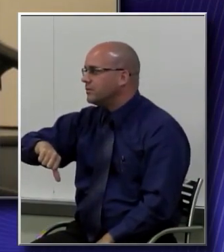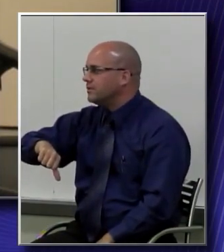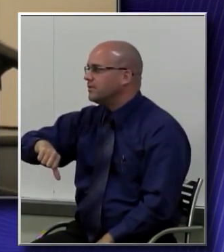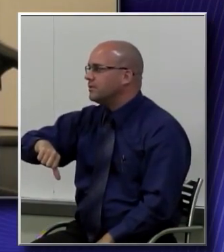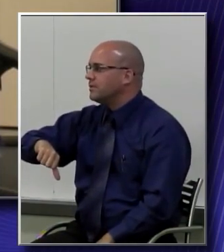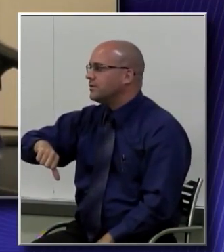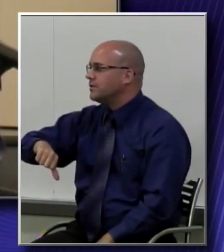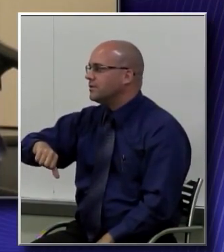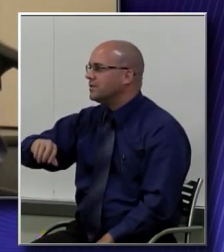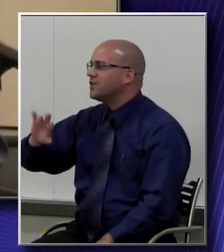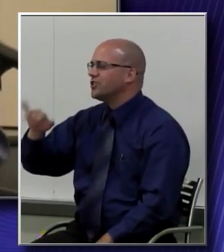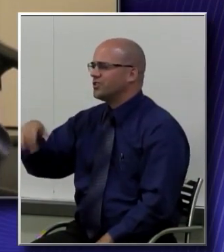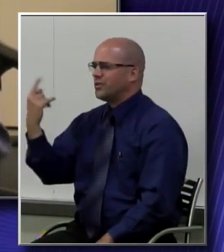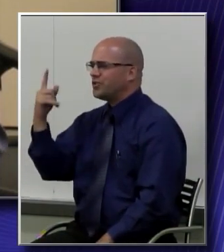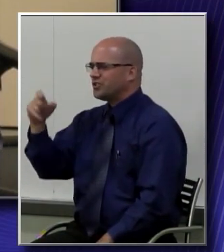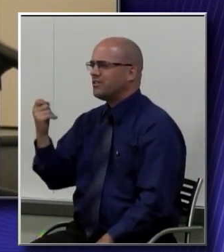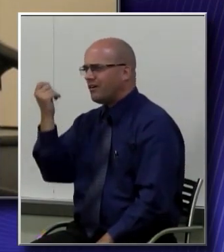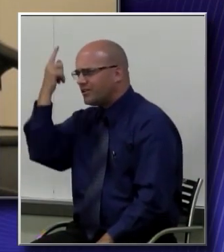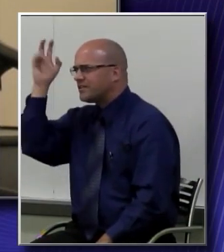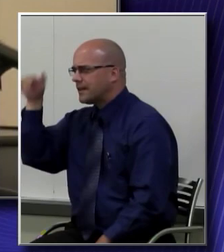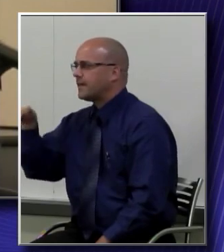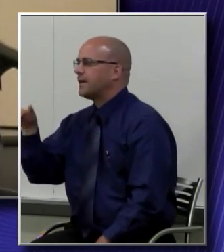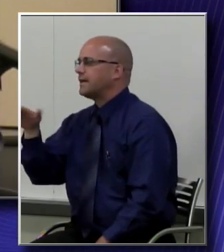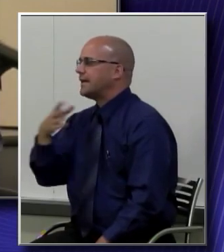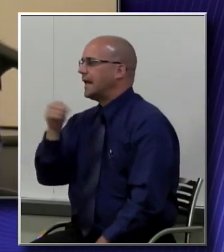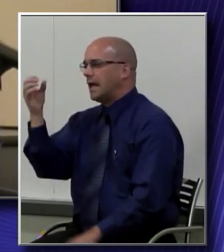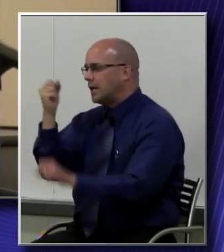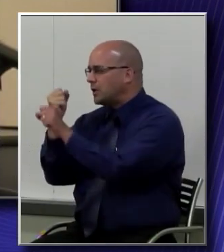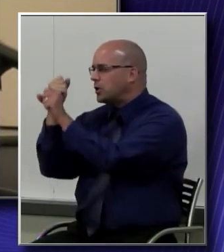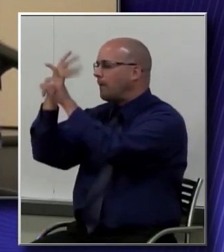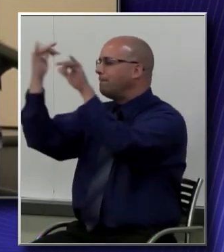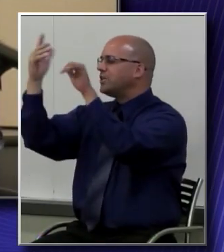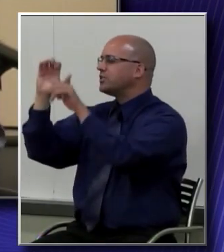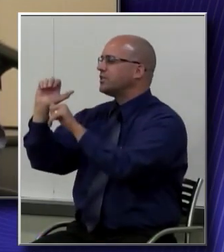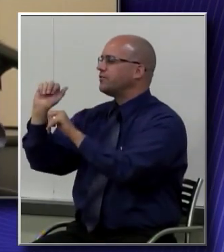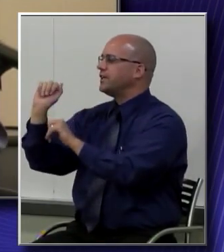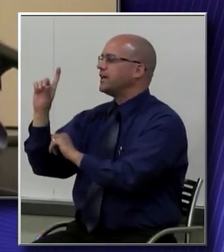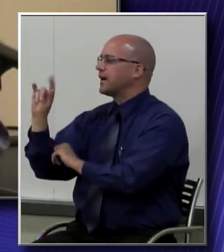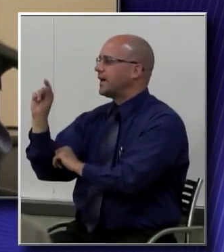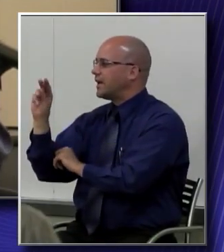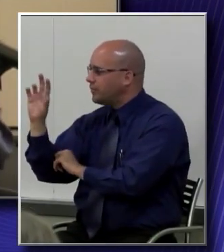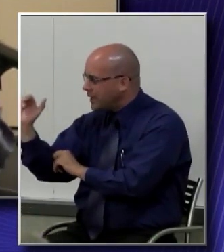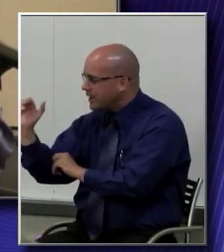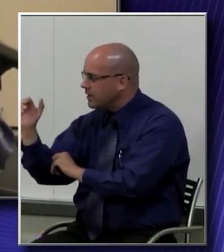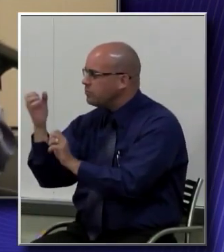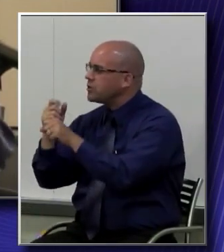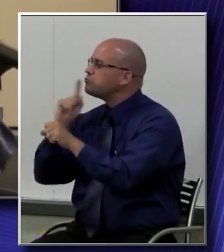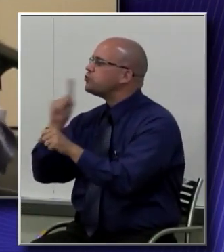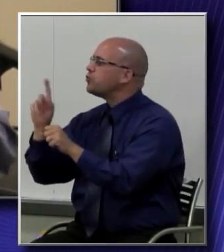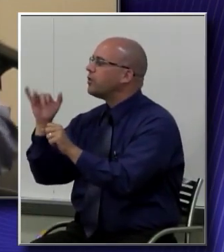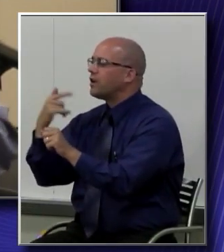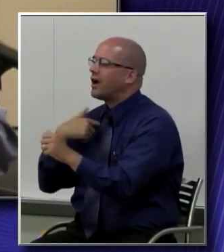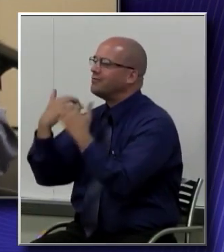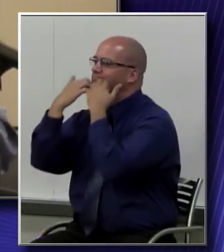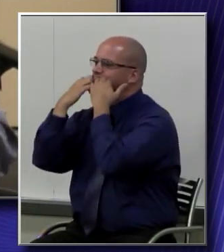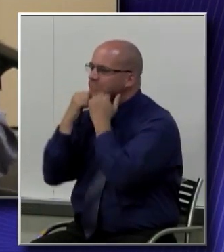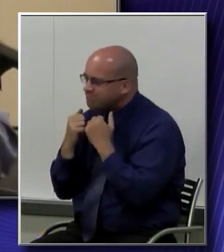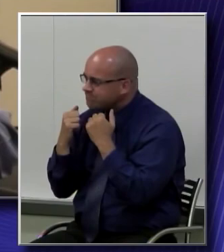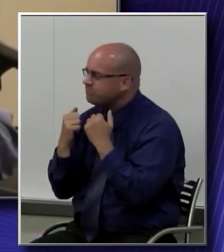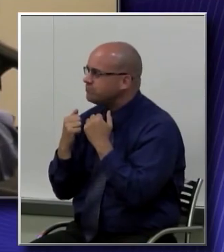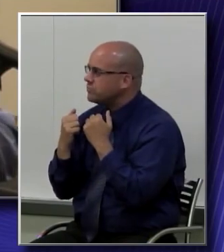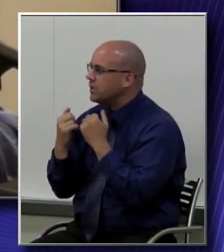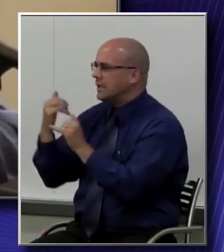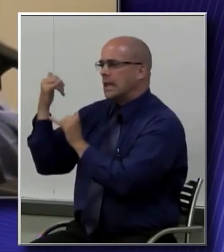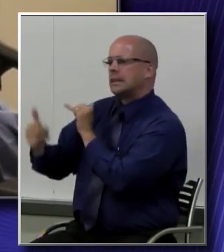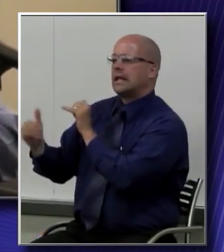someone who understands that and the mission of the academy. And to make sure that I am valued, the last